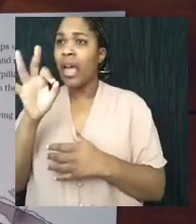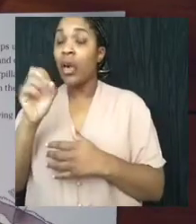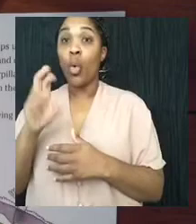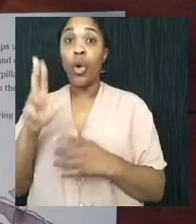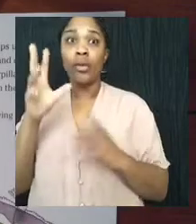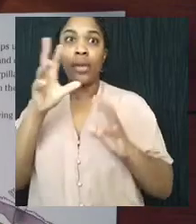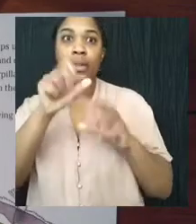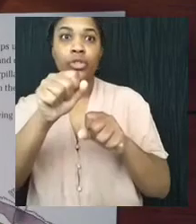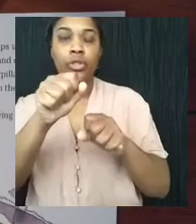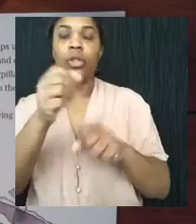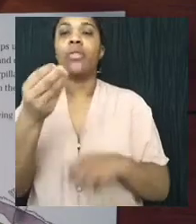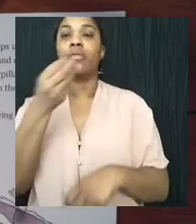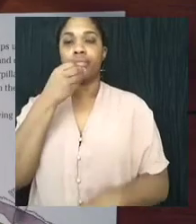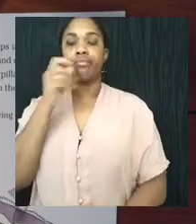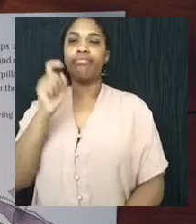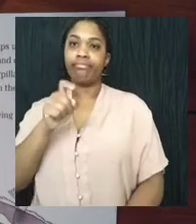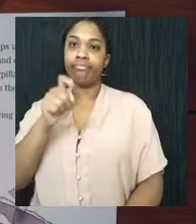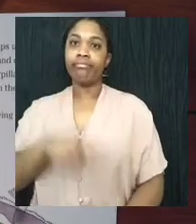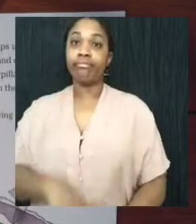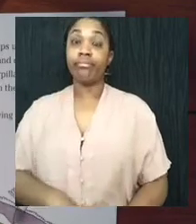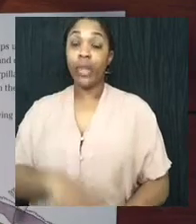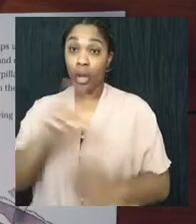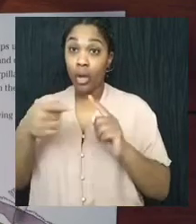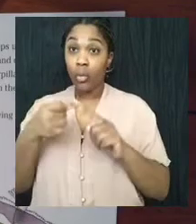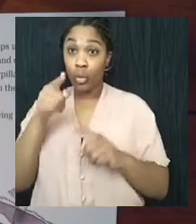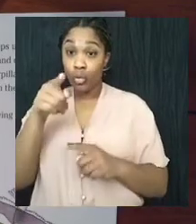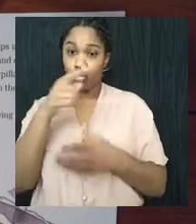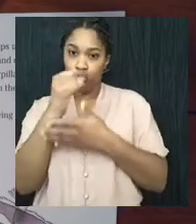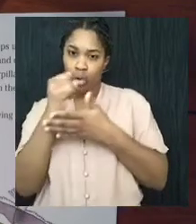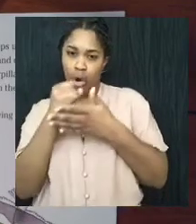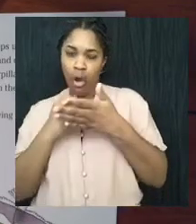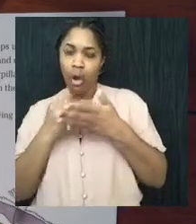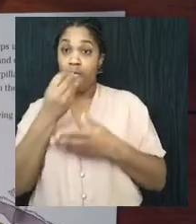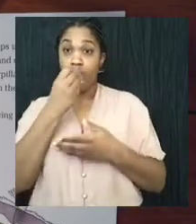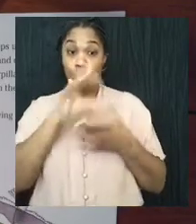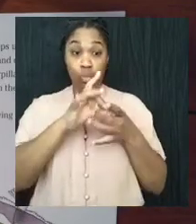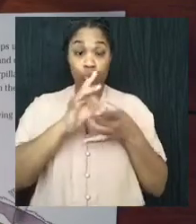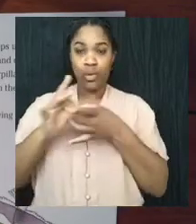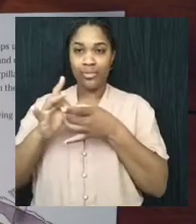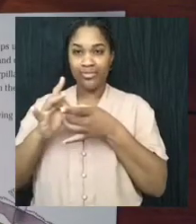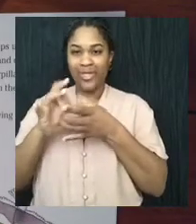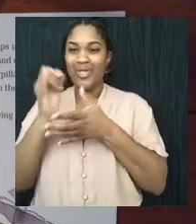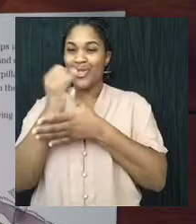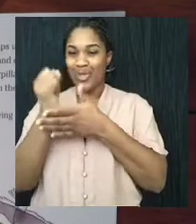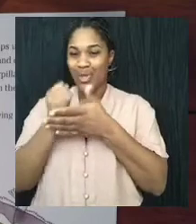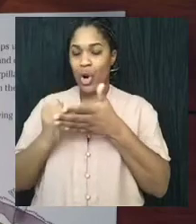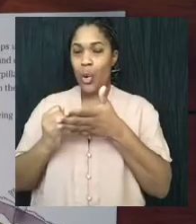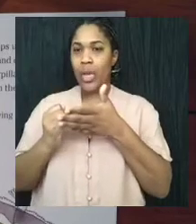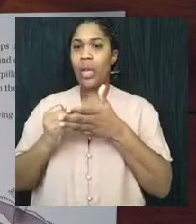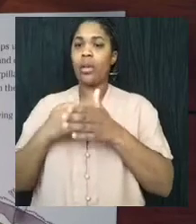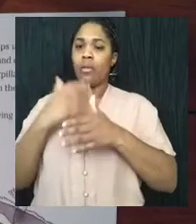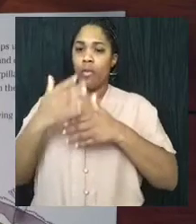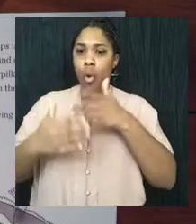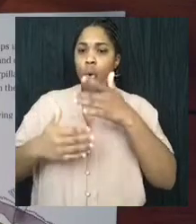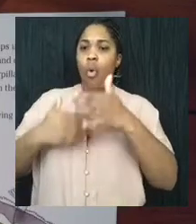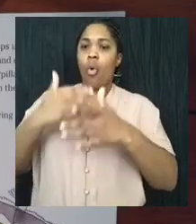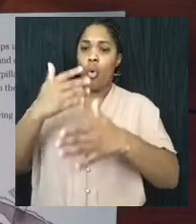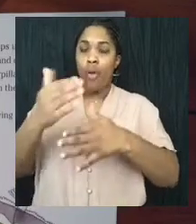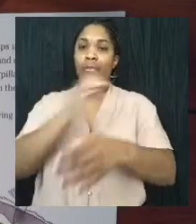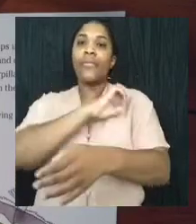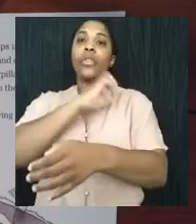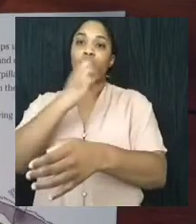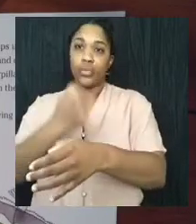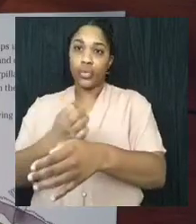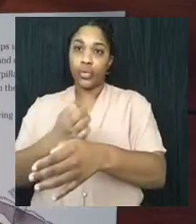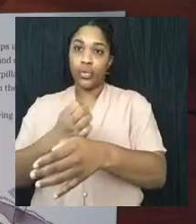they need. When you draw a food chain, you are drawing a flow of energy.